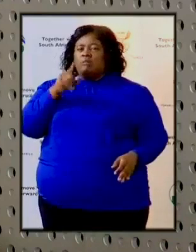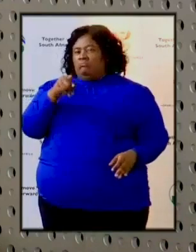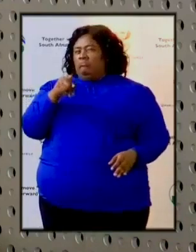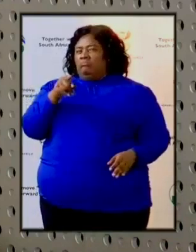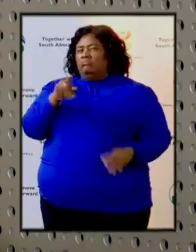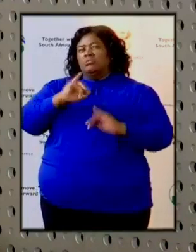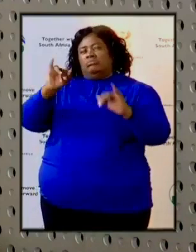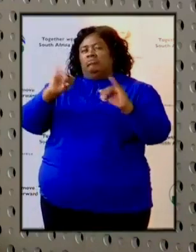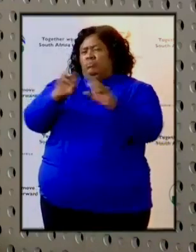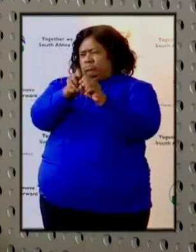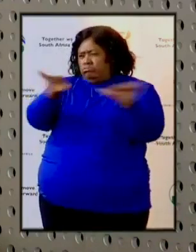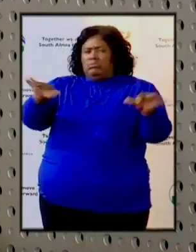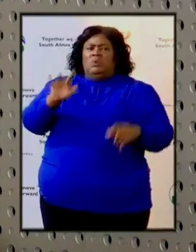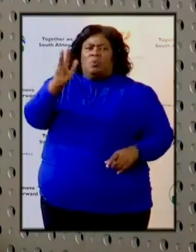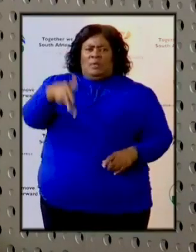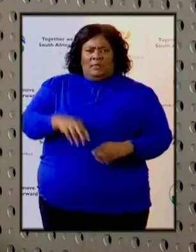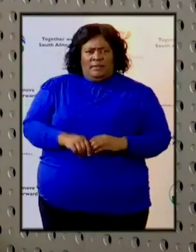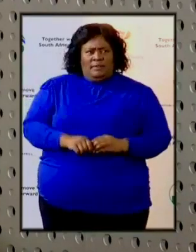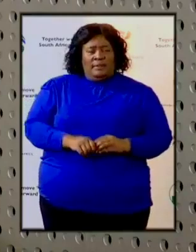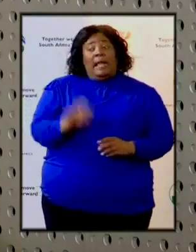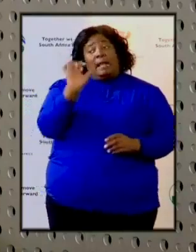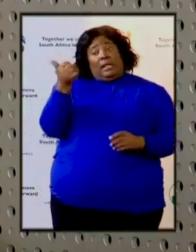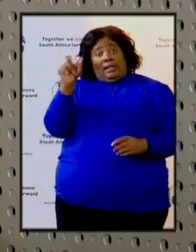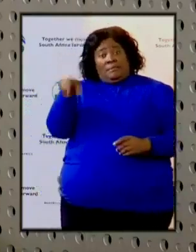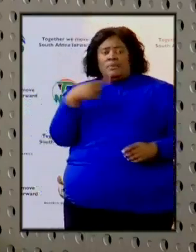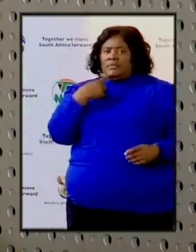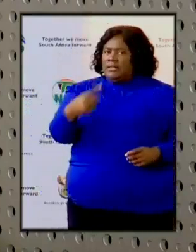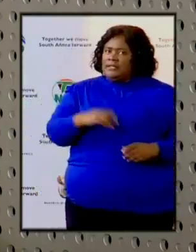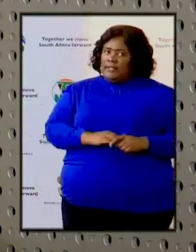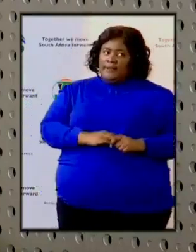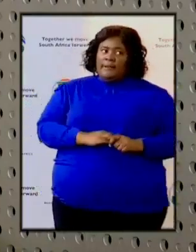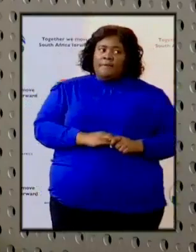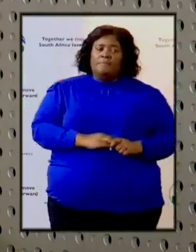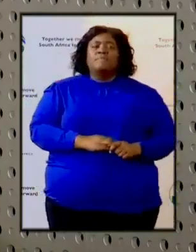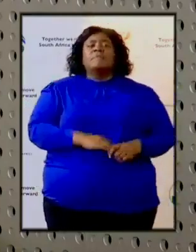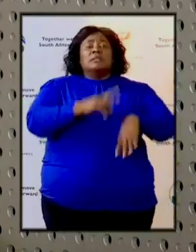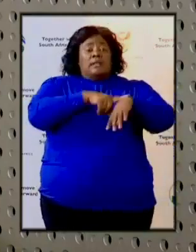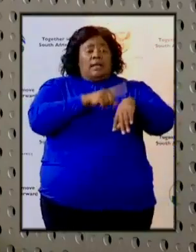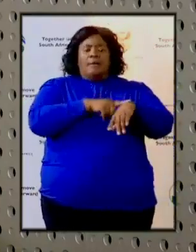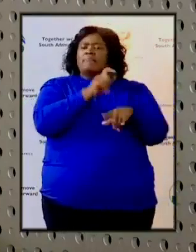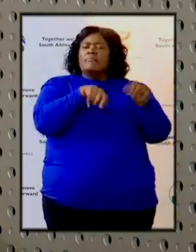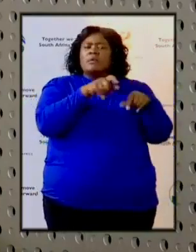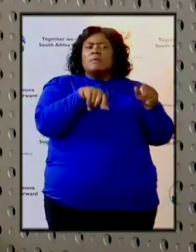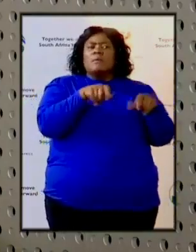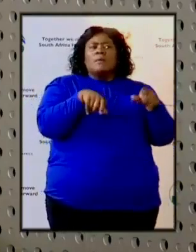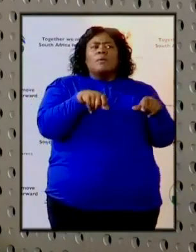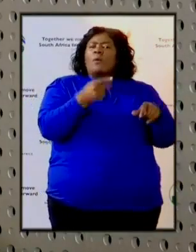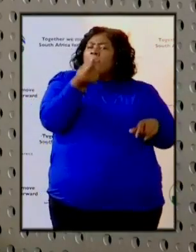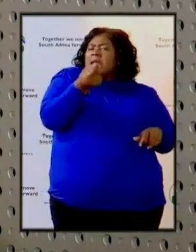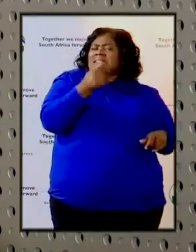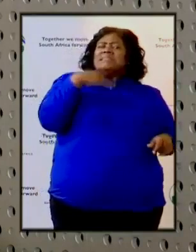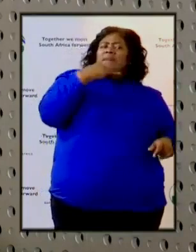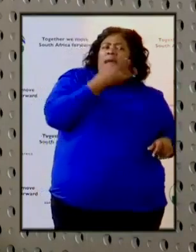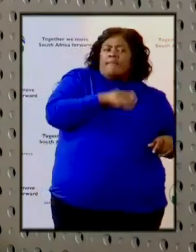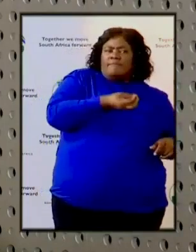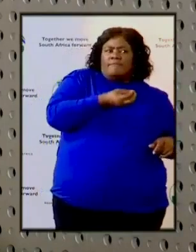libhebhetheke. Omunye wathi washo ke naye wathi abantu mabebhema ikakhulu abangenayo imali yokuthi lowo